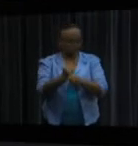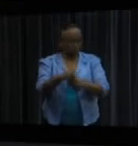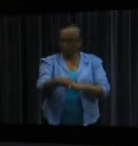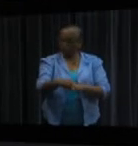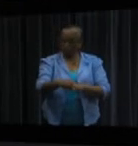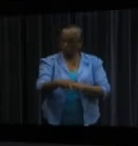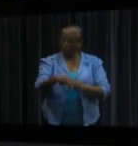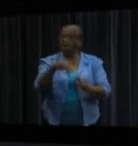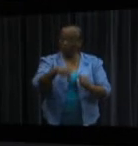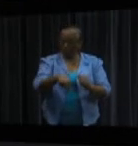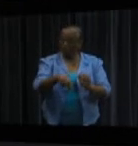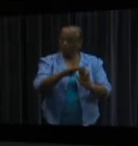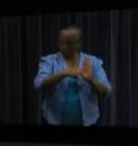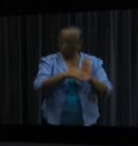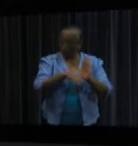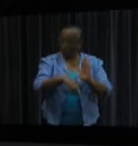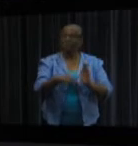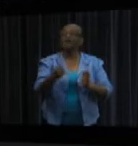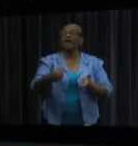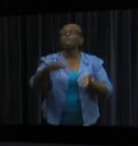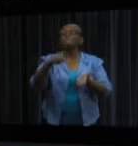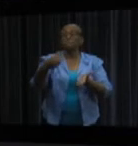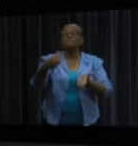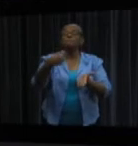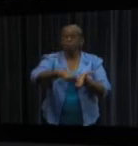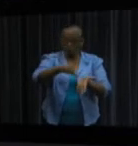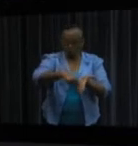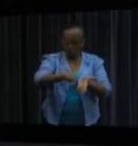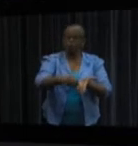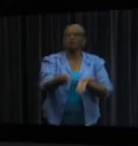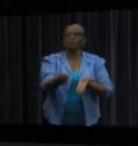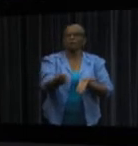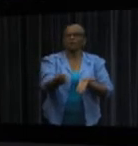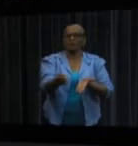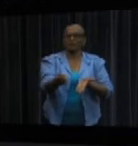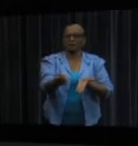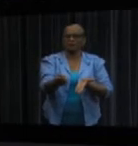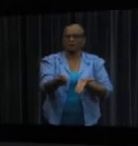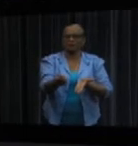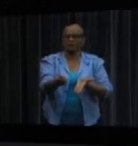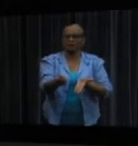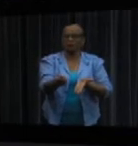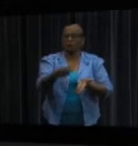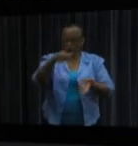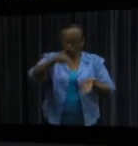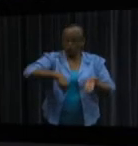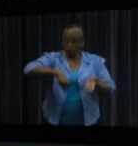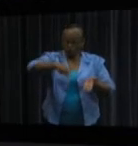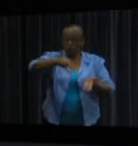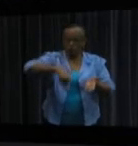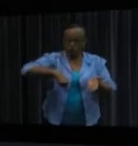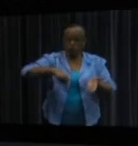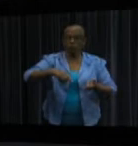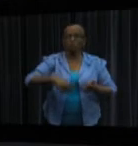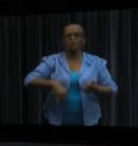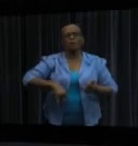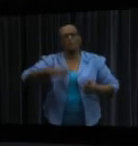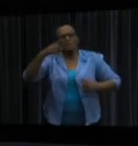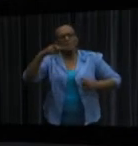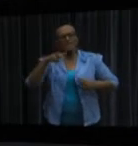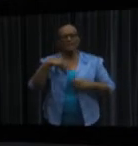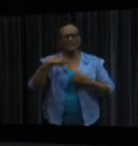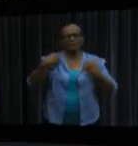the sidewalks. If one does not adhere to this law, after this program, fines will be